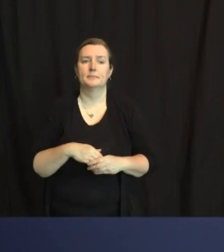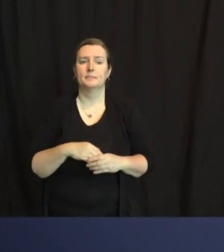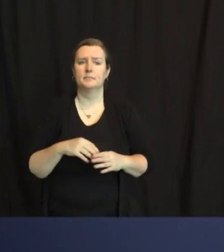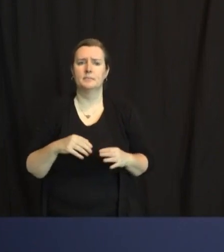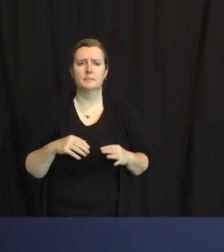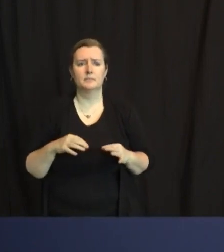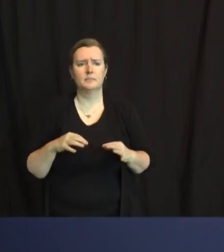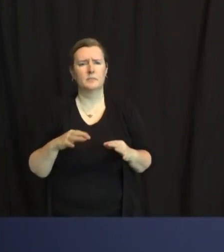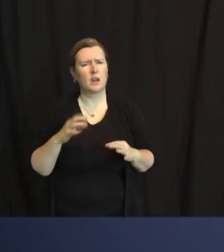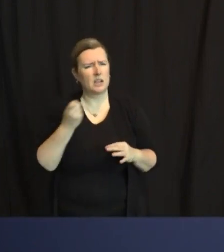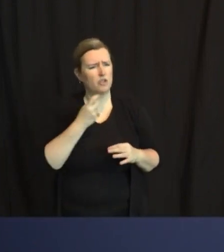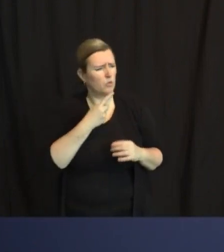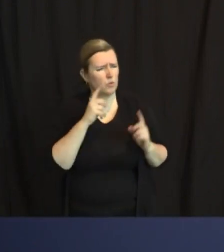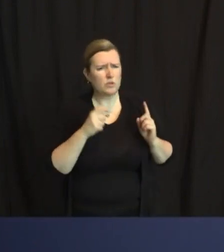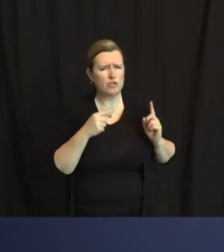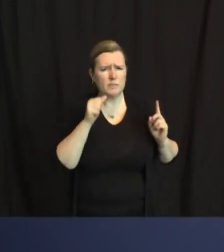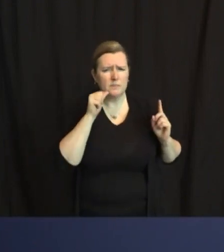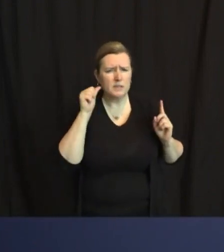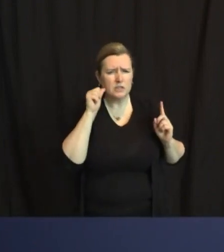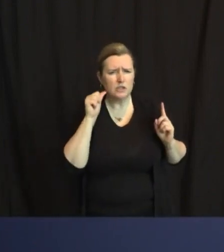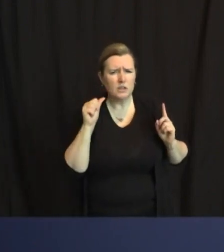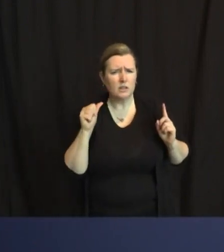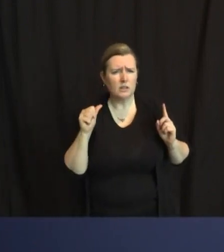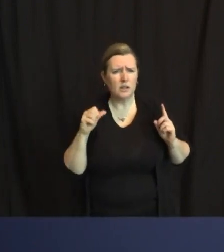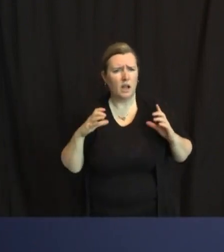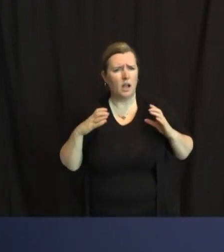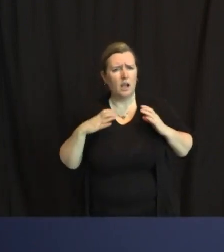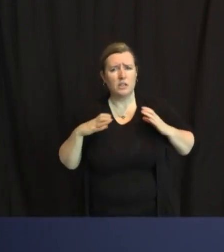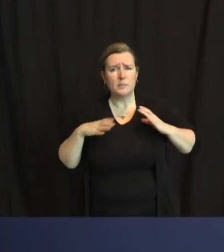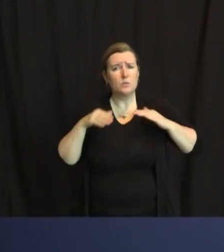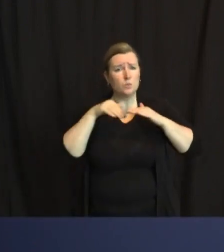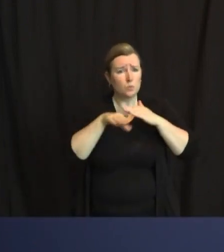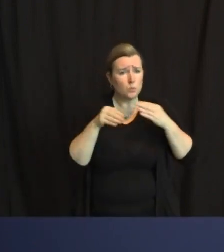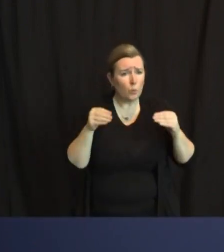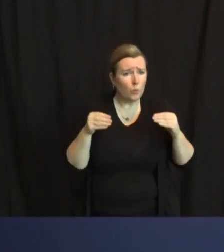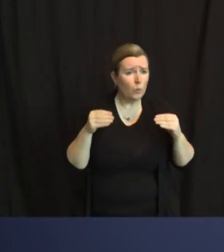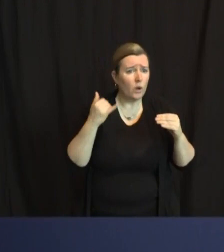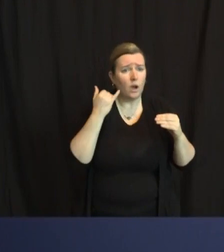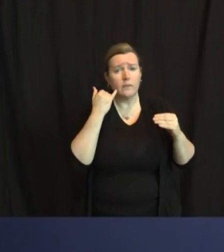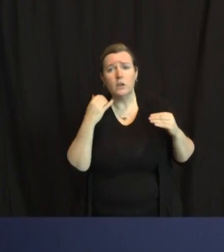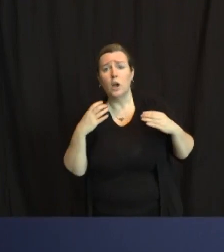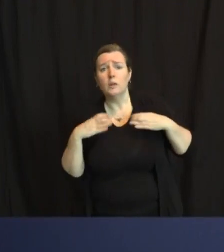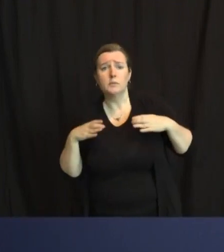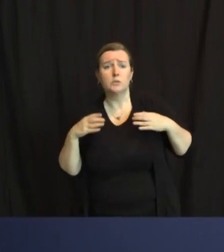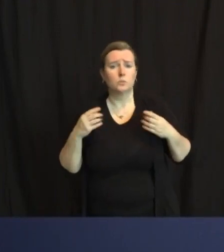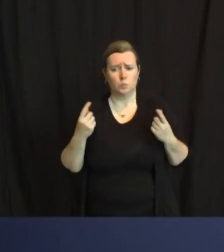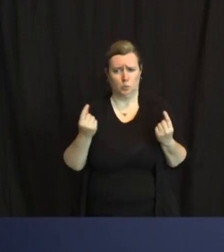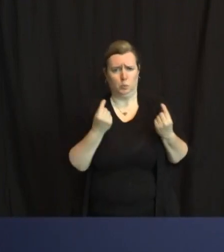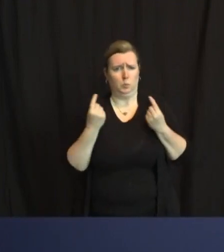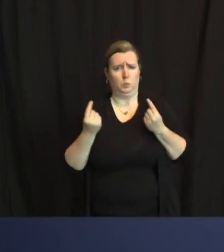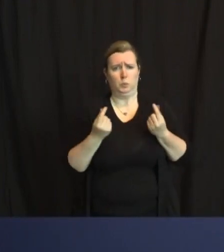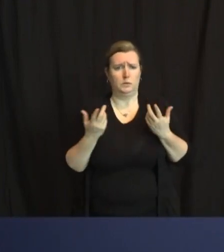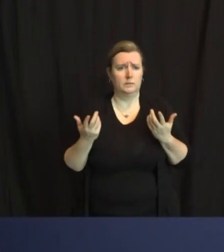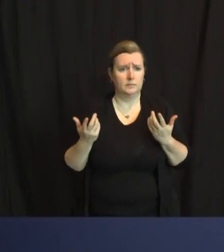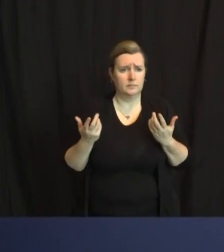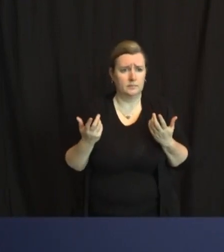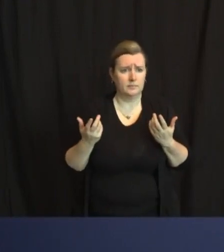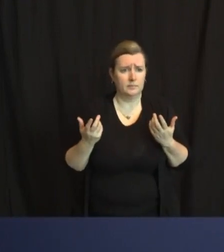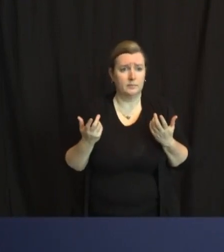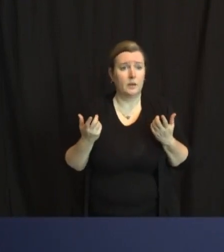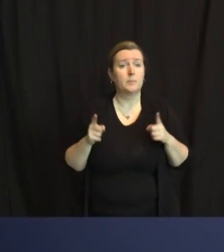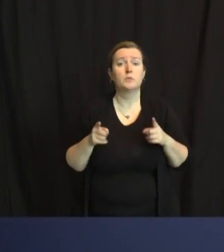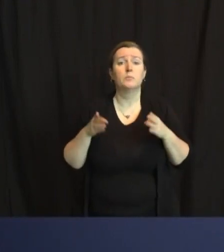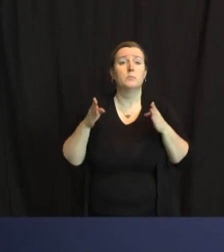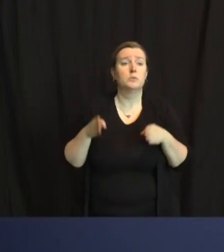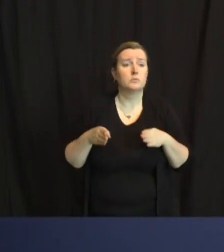yesterday, David, with regard to customers in a store and what should they do. And this subject came into a